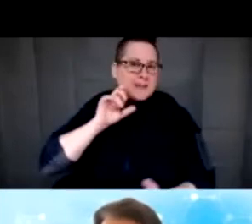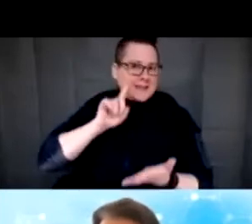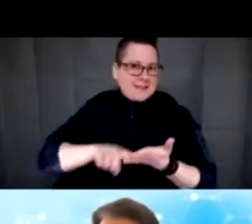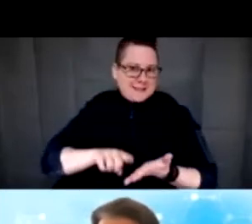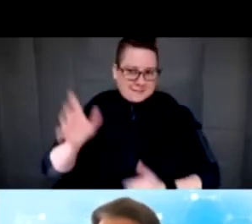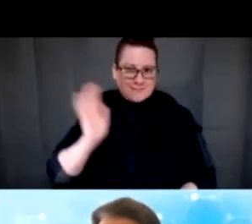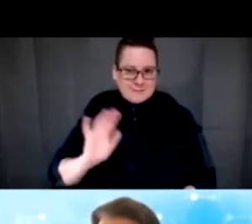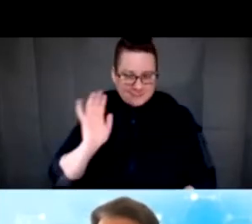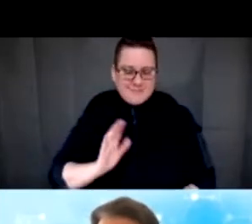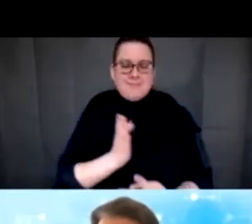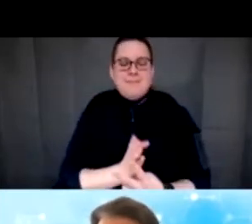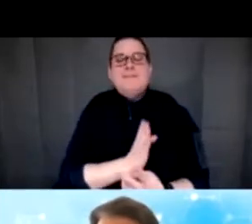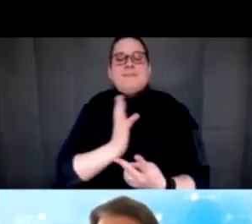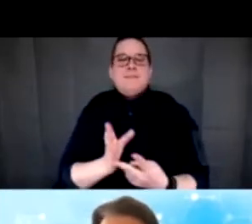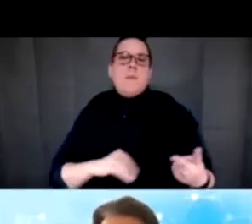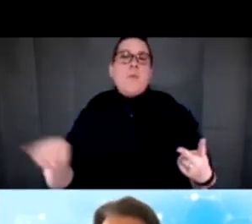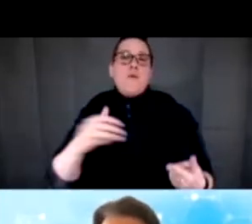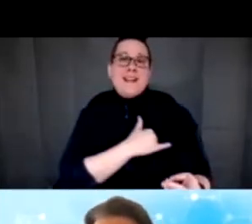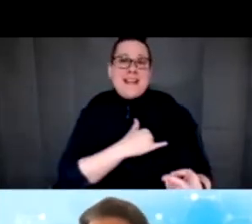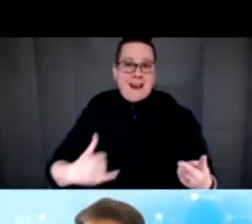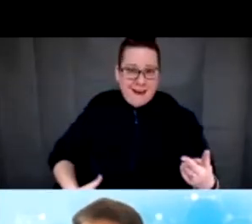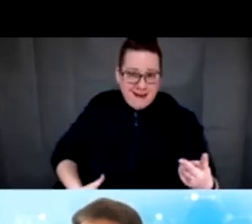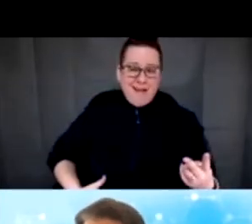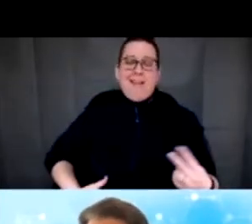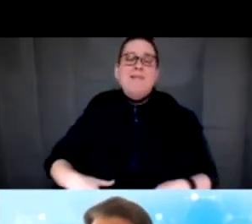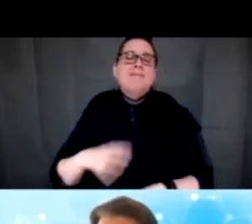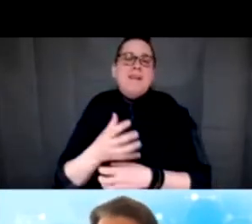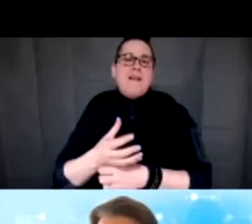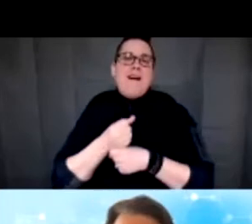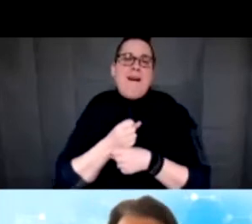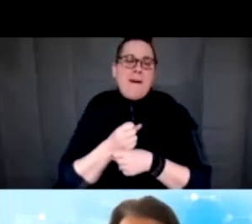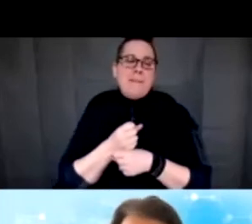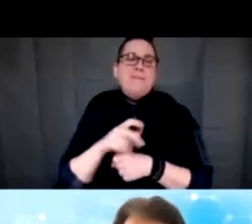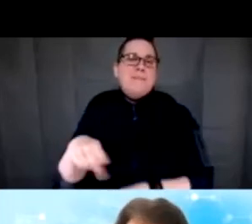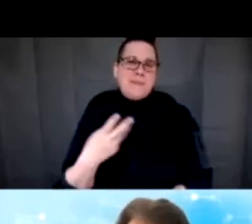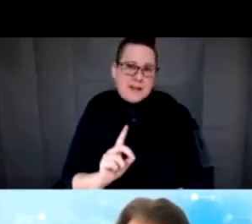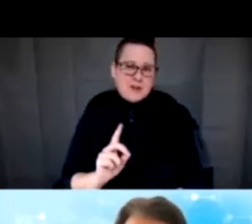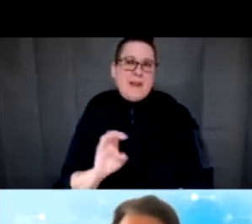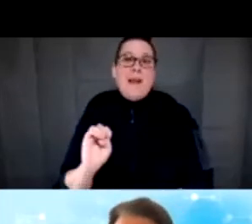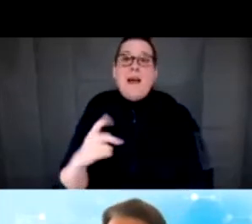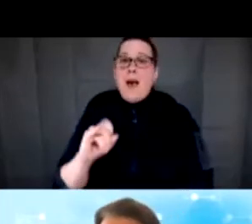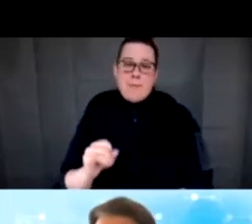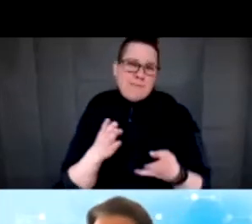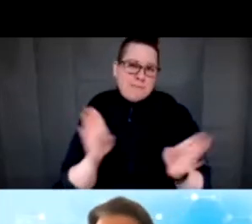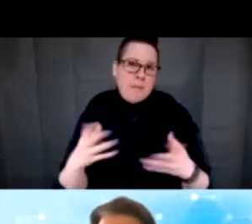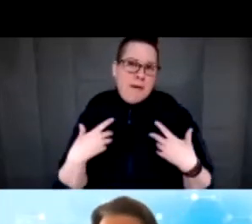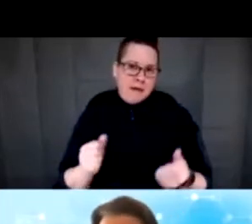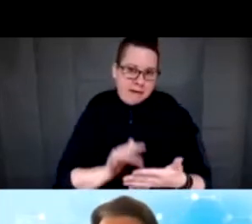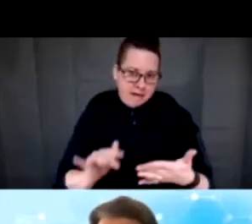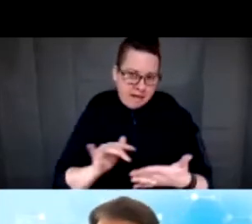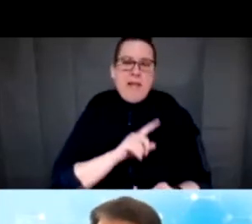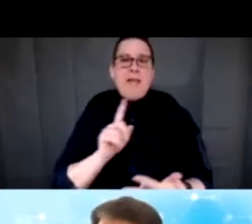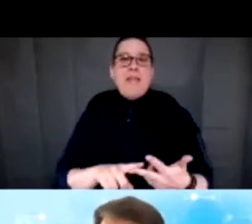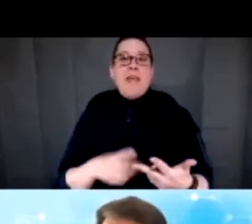time, and then moved to Yale, where she received her Ph.D. in epidemiology, as well as